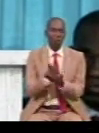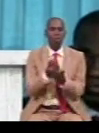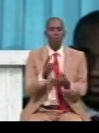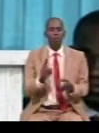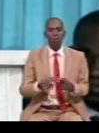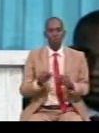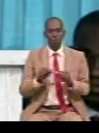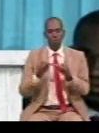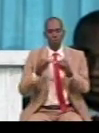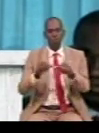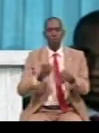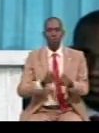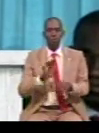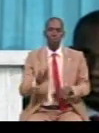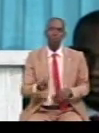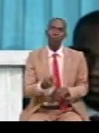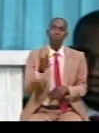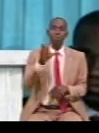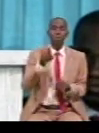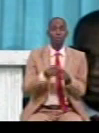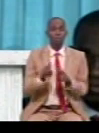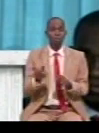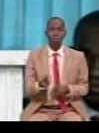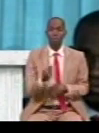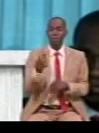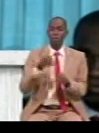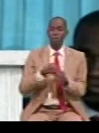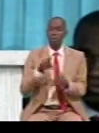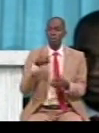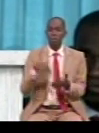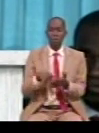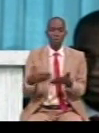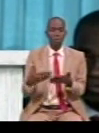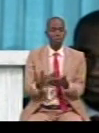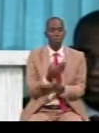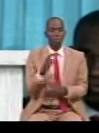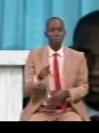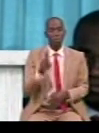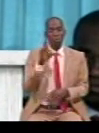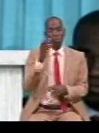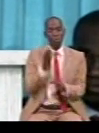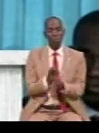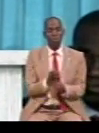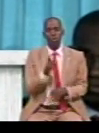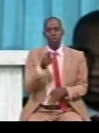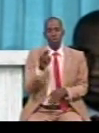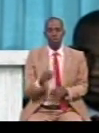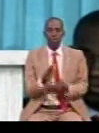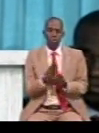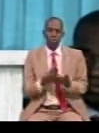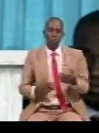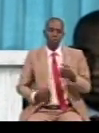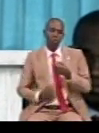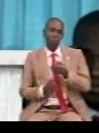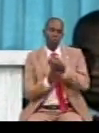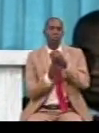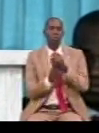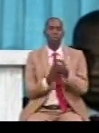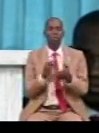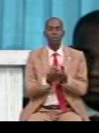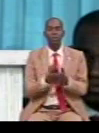on, you need some support and some help. And that's the reason why we want to interact with you. And